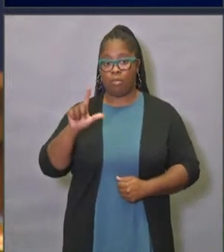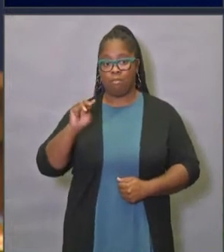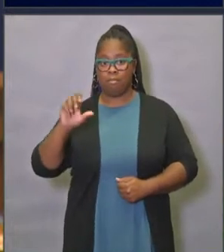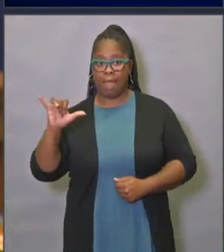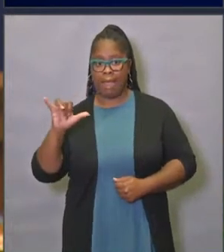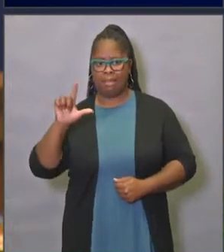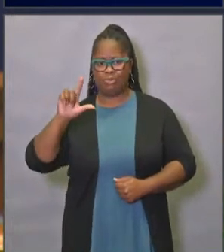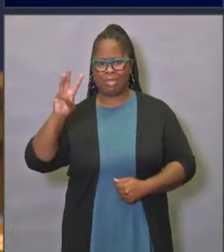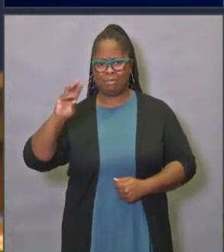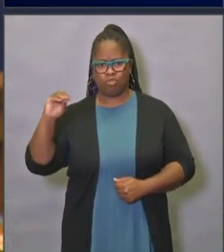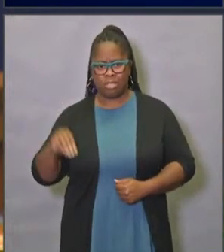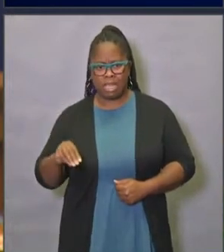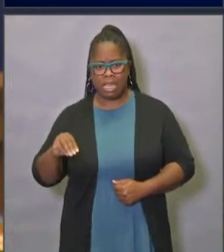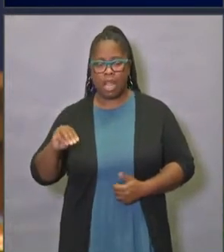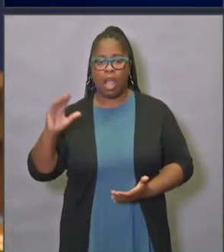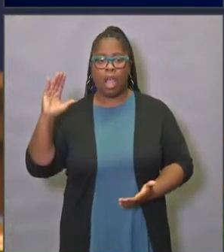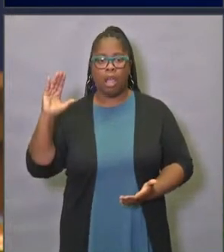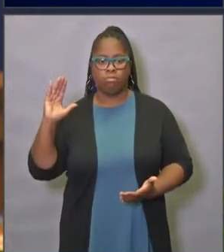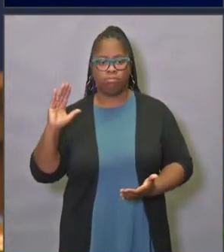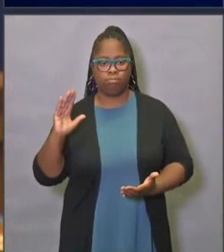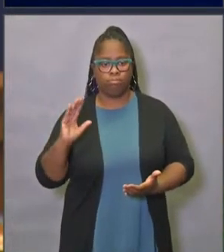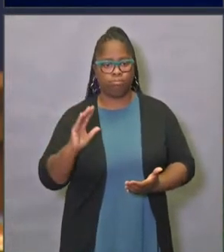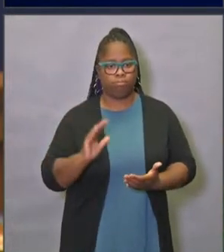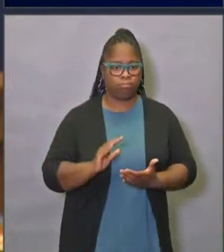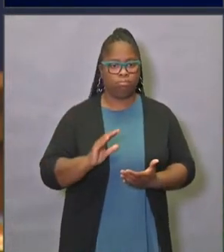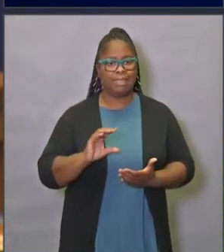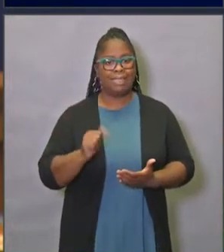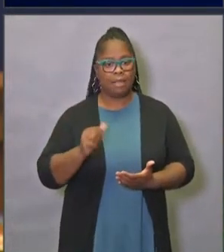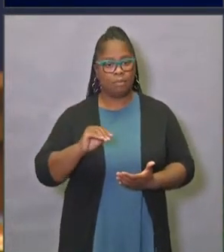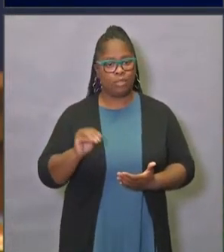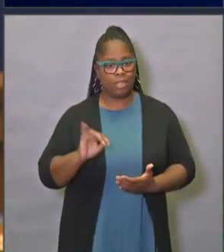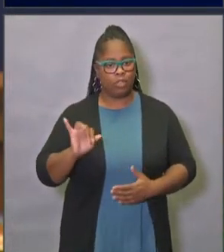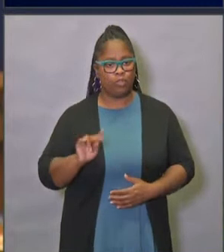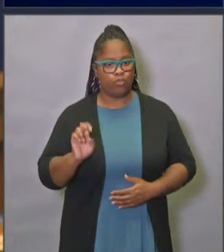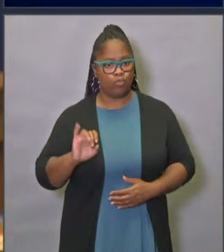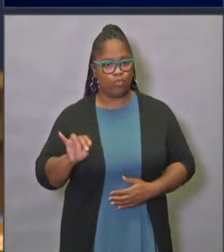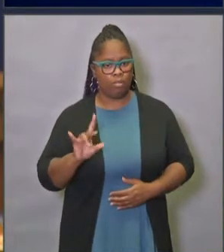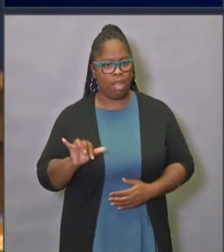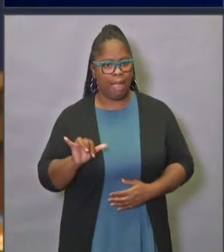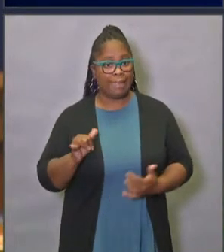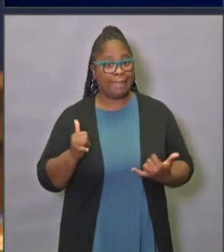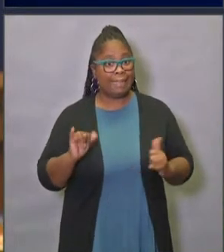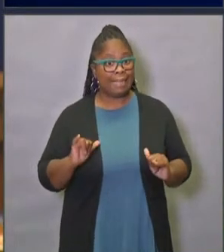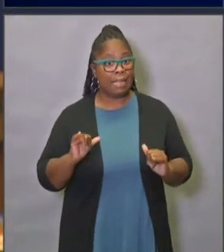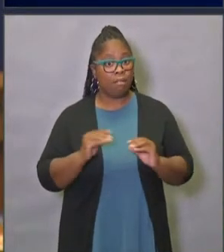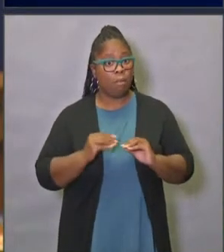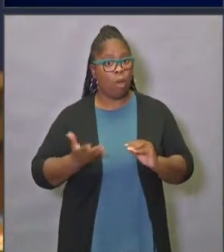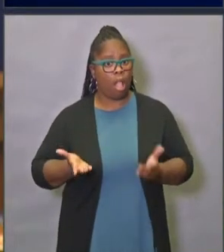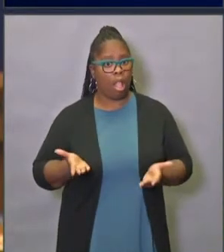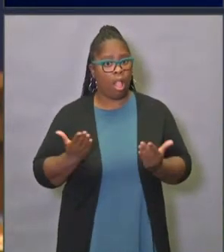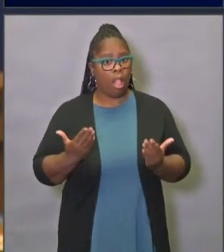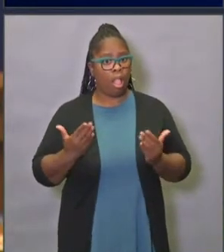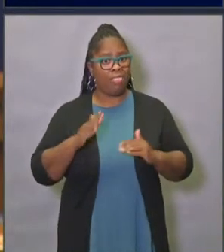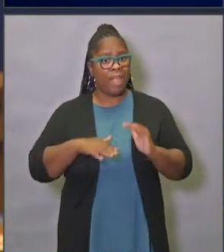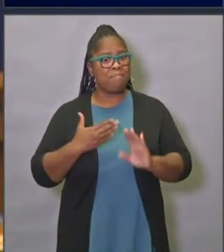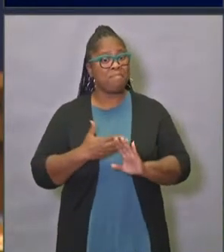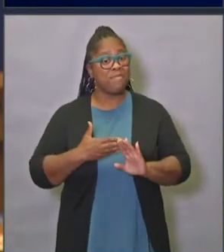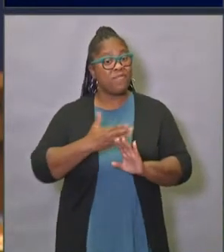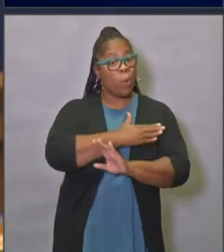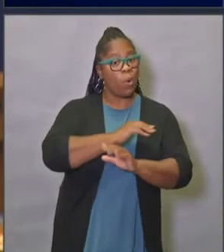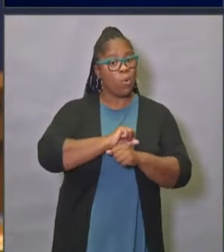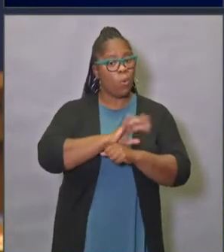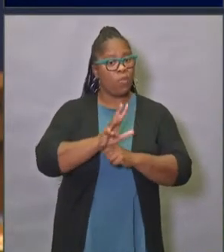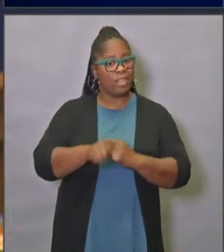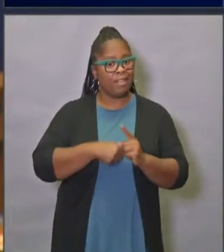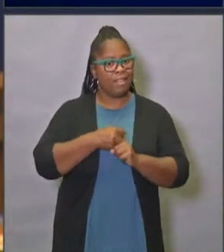declined to 10% through June to July. However, they remain significantly higher than pre-pandemic levels and